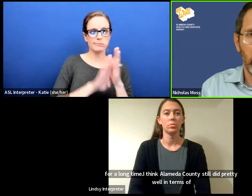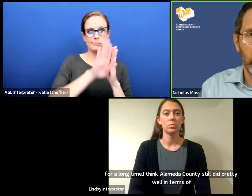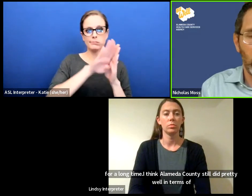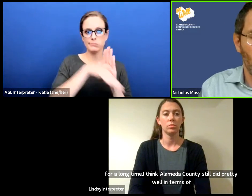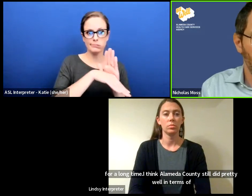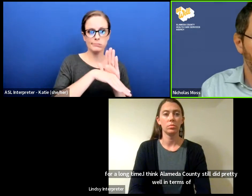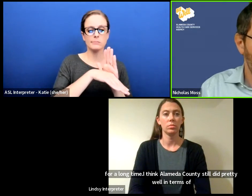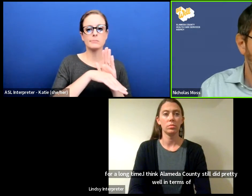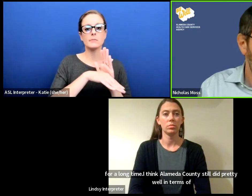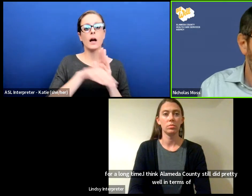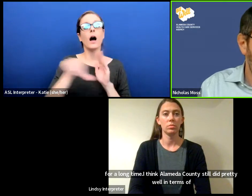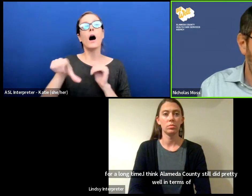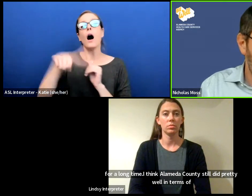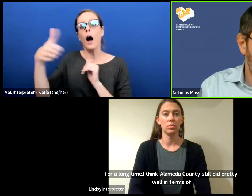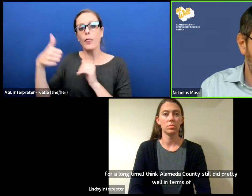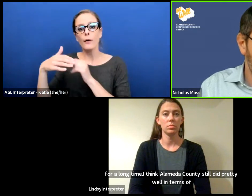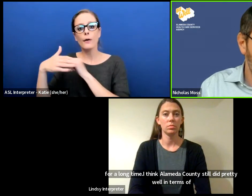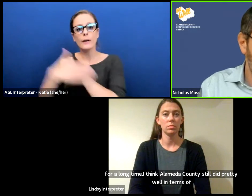places I think have been worse.